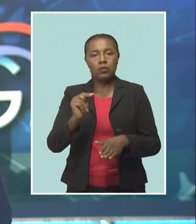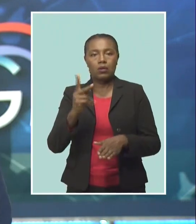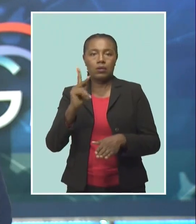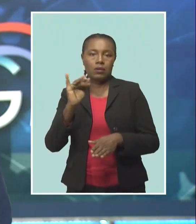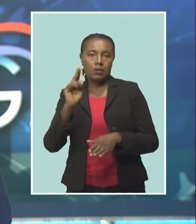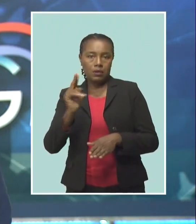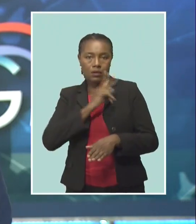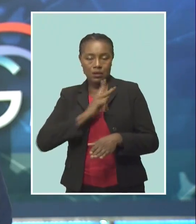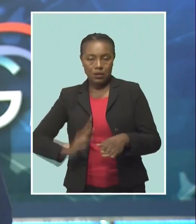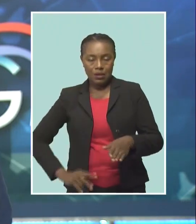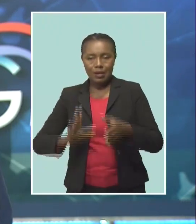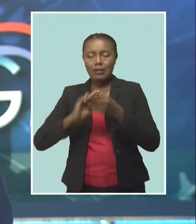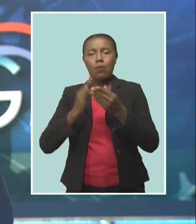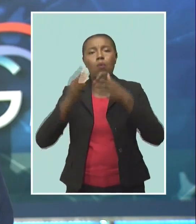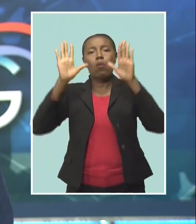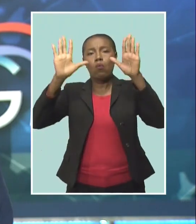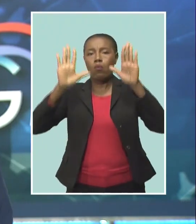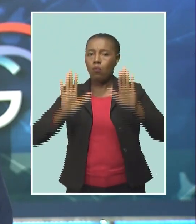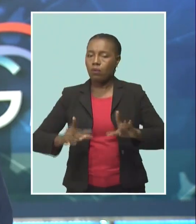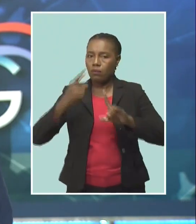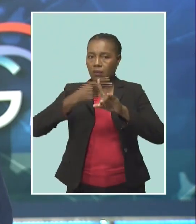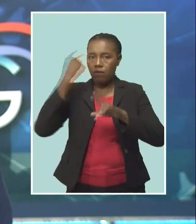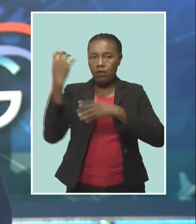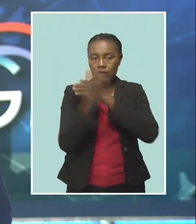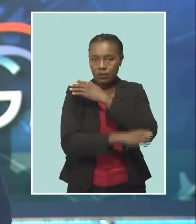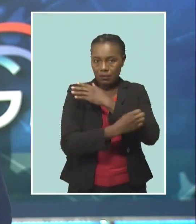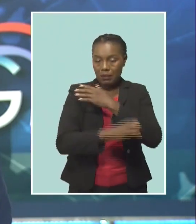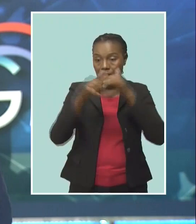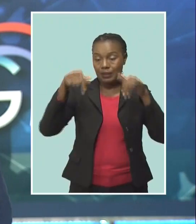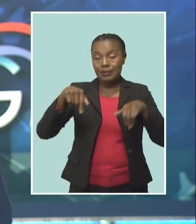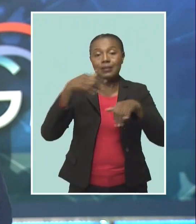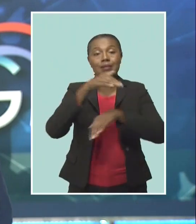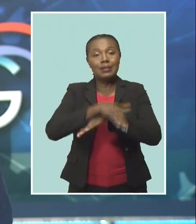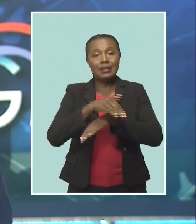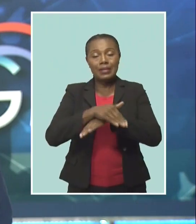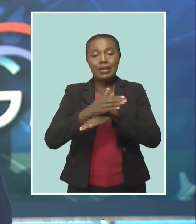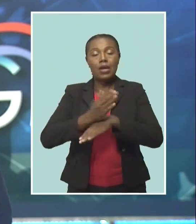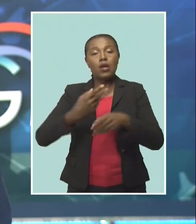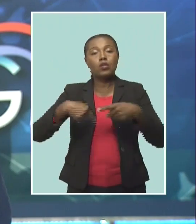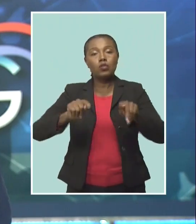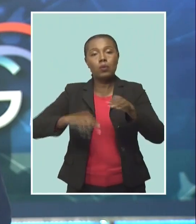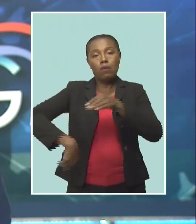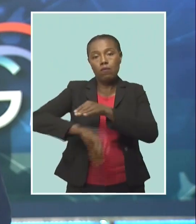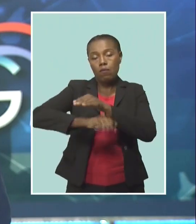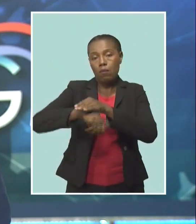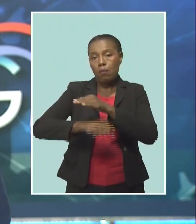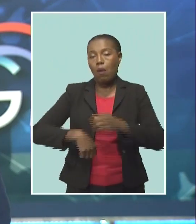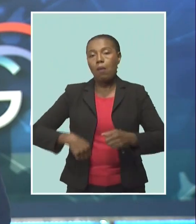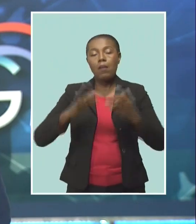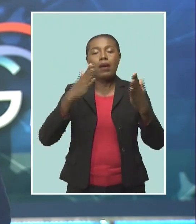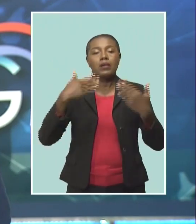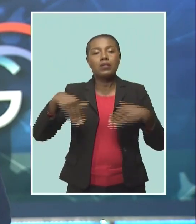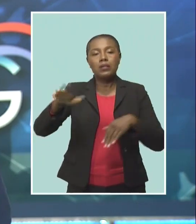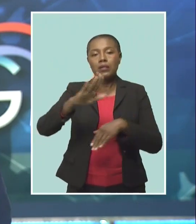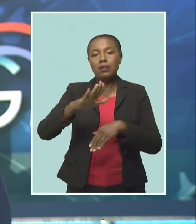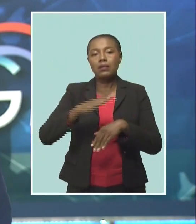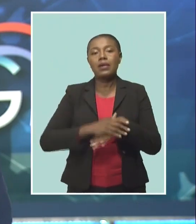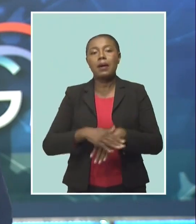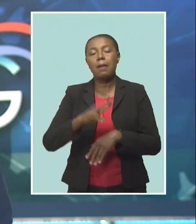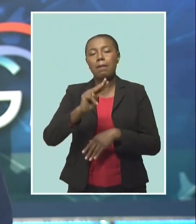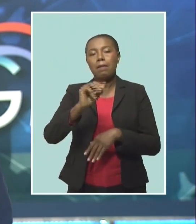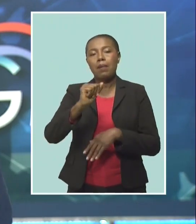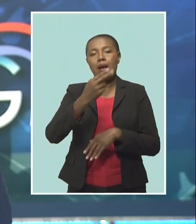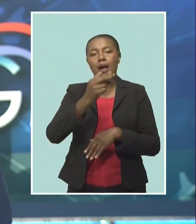Peter. The parish will hand over to St. Thomas tonight during a grand football match at the Mahaika playing field. He